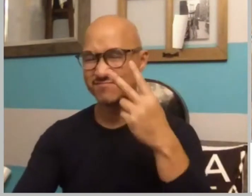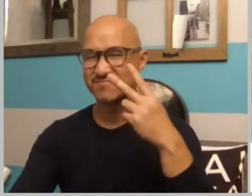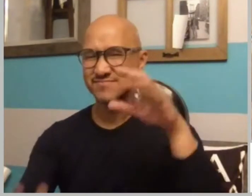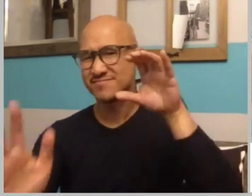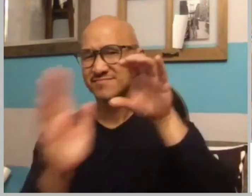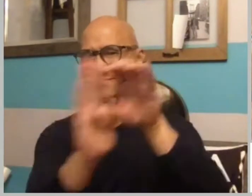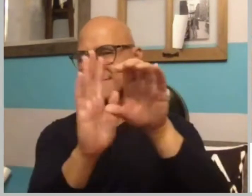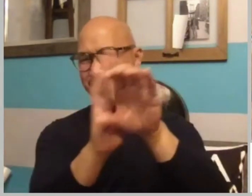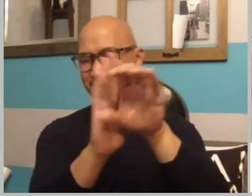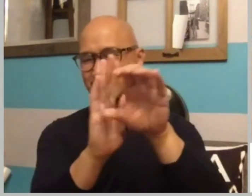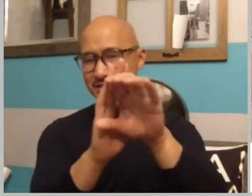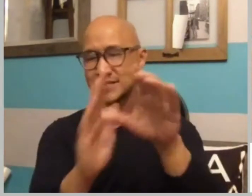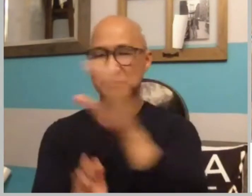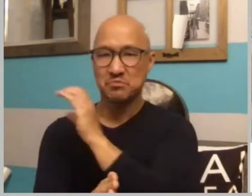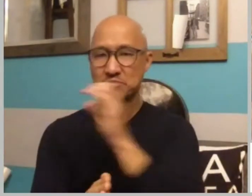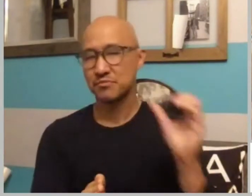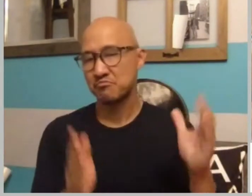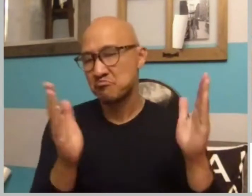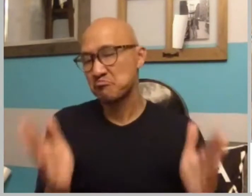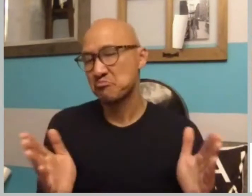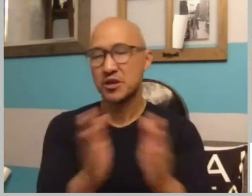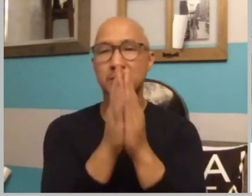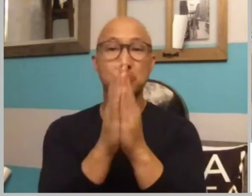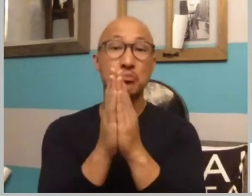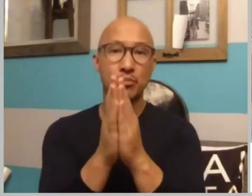praying as they are about to be,